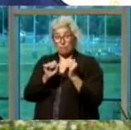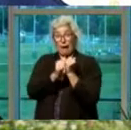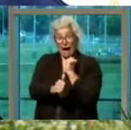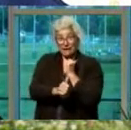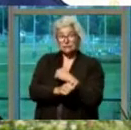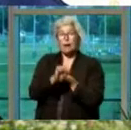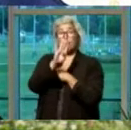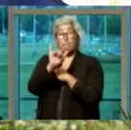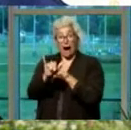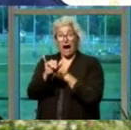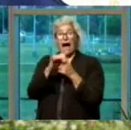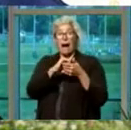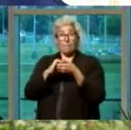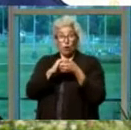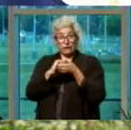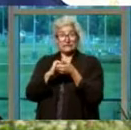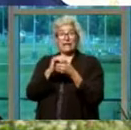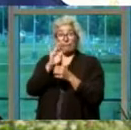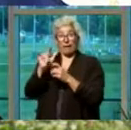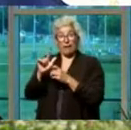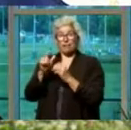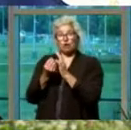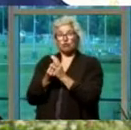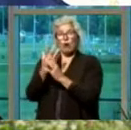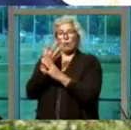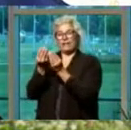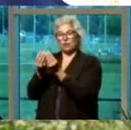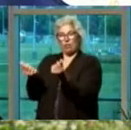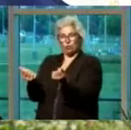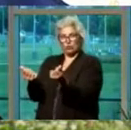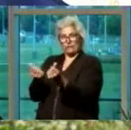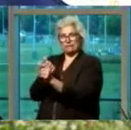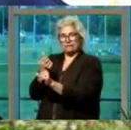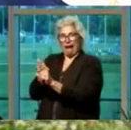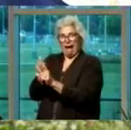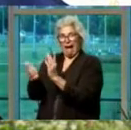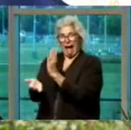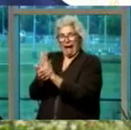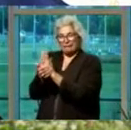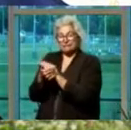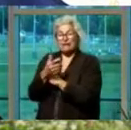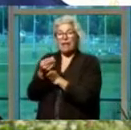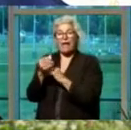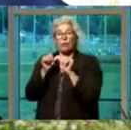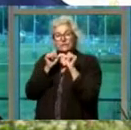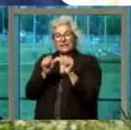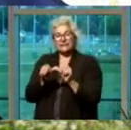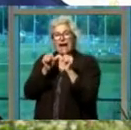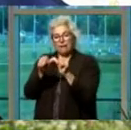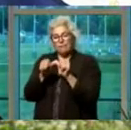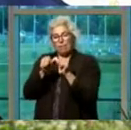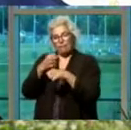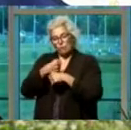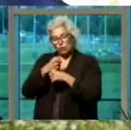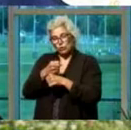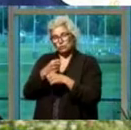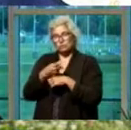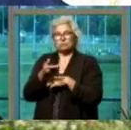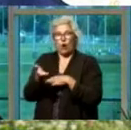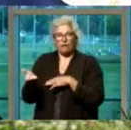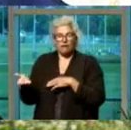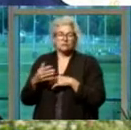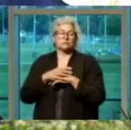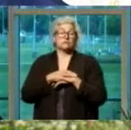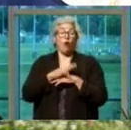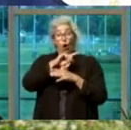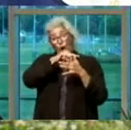called the Growing Climate Solutions Act, which will aid in the development of markets for sustainably produced products. All of